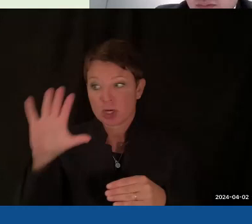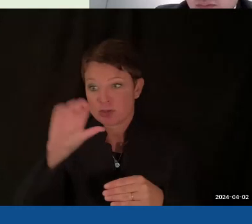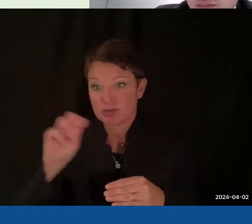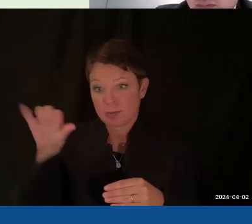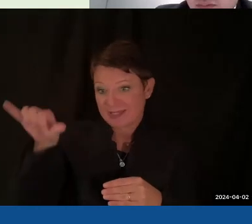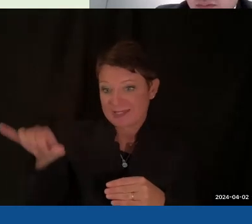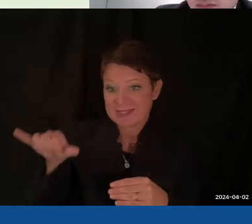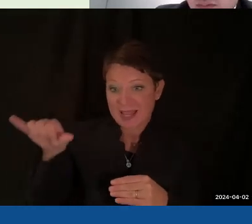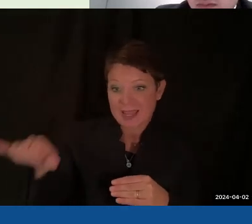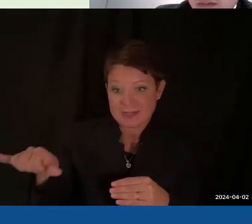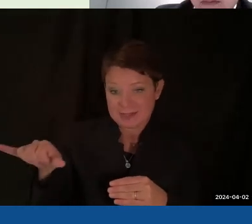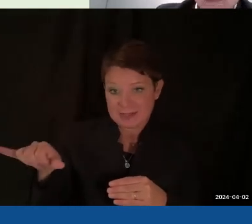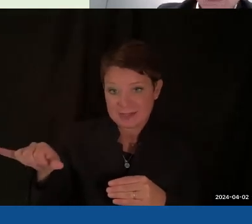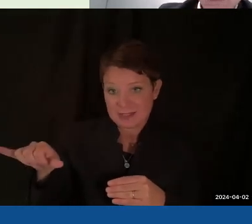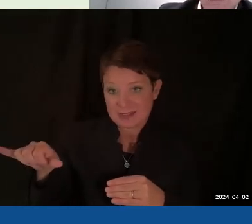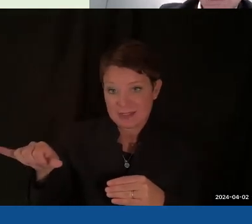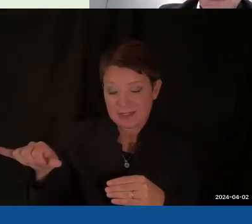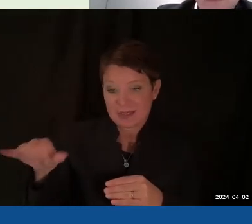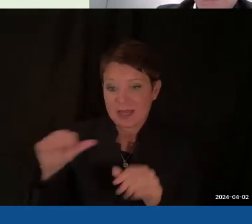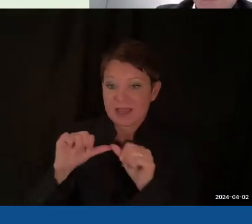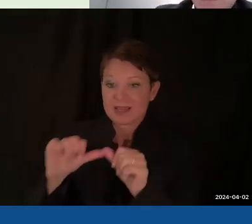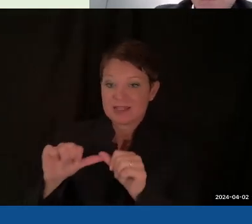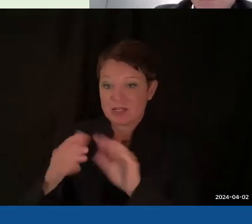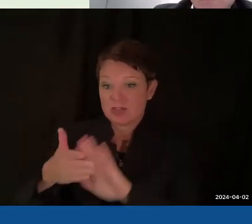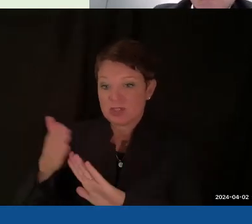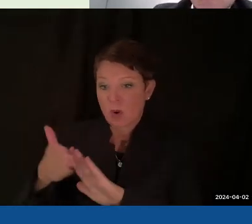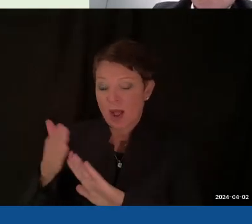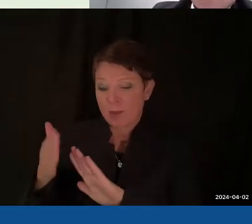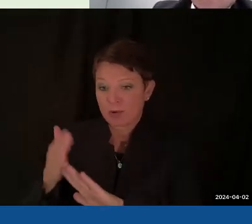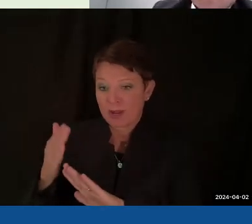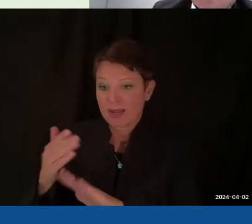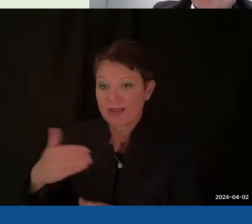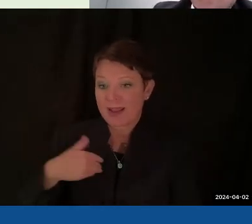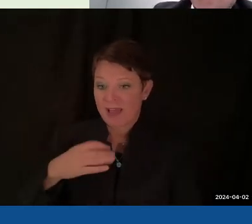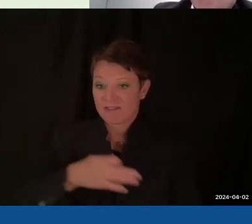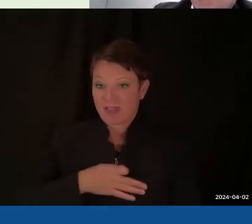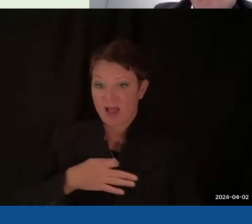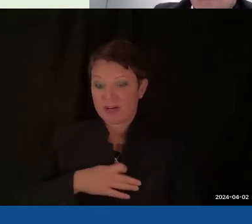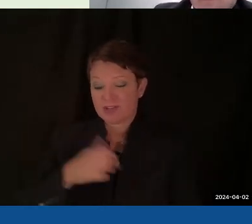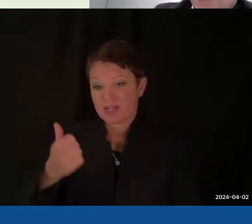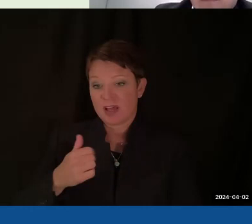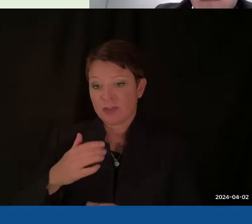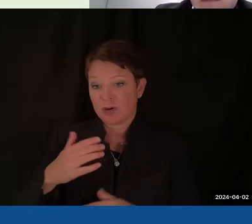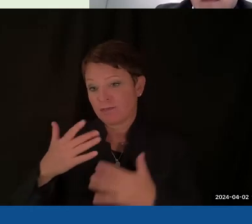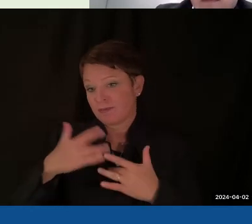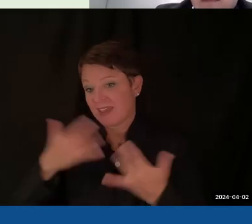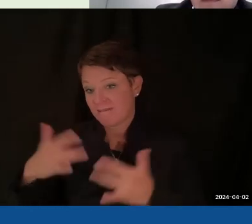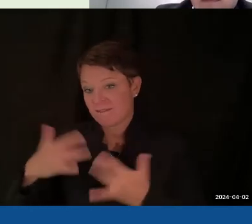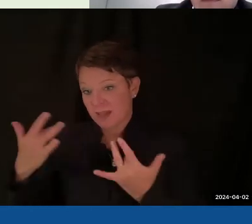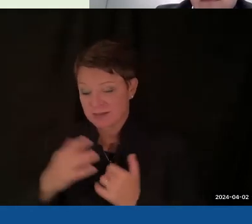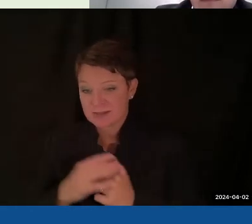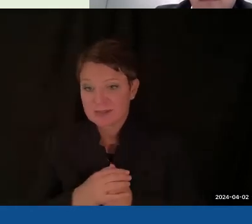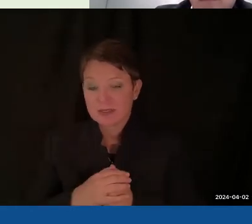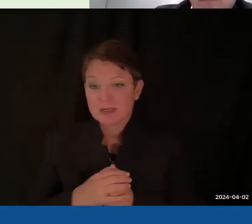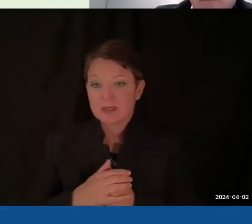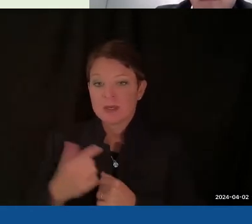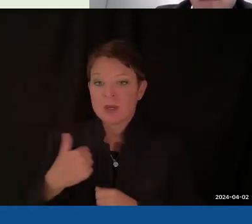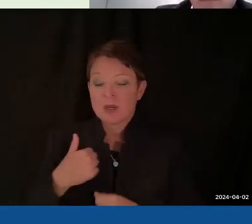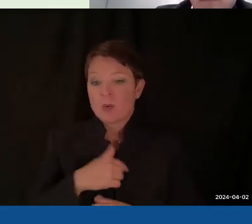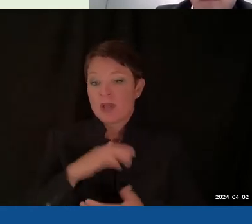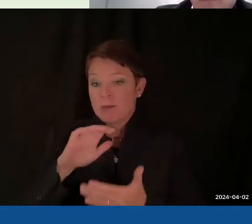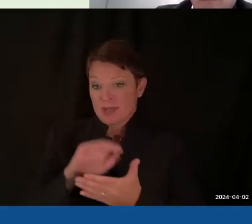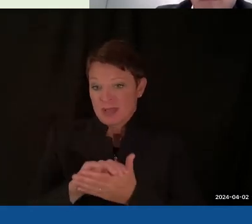stay and continues to operate and host flyers and other concert events. And we believe that there